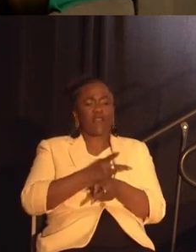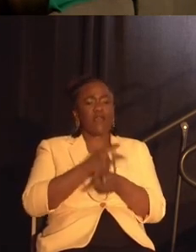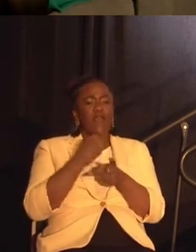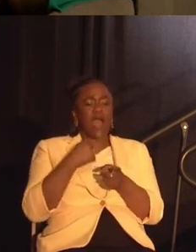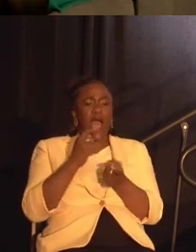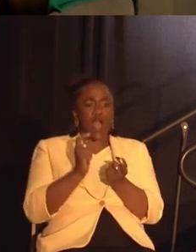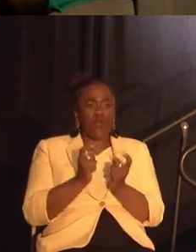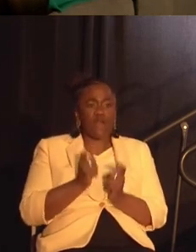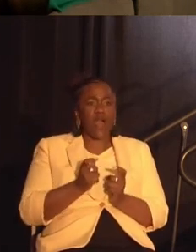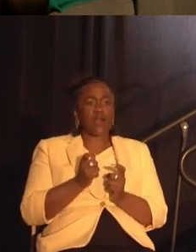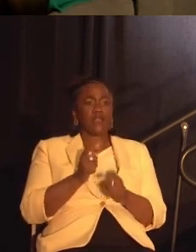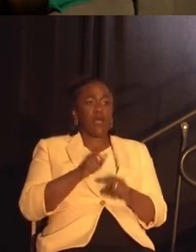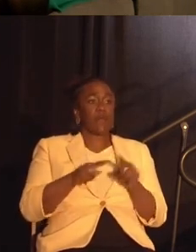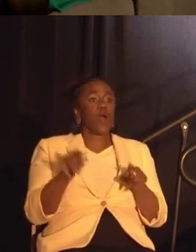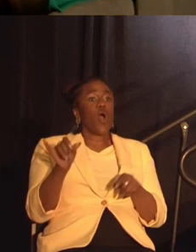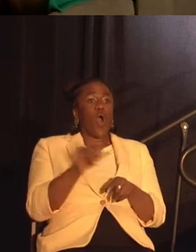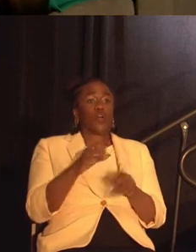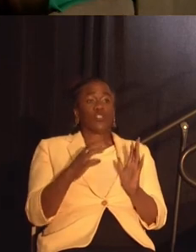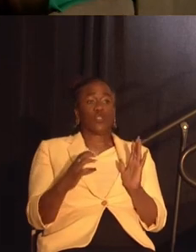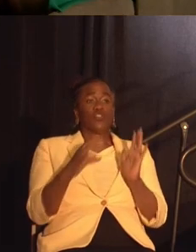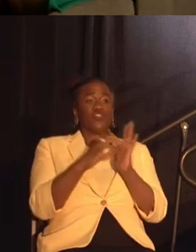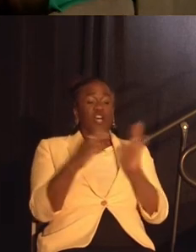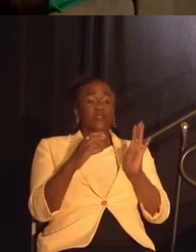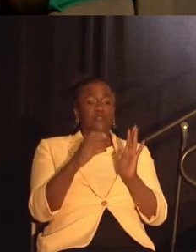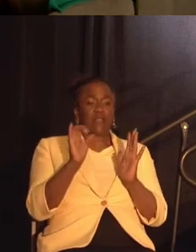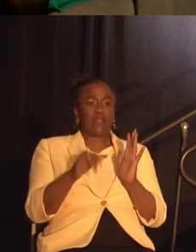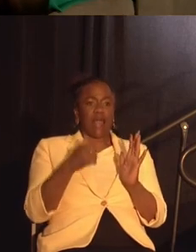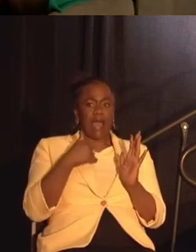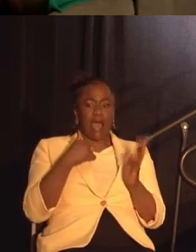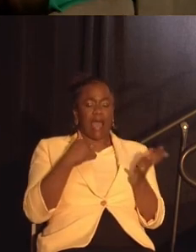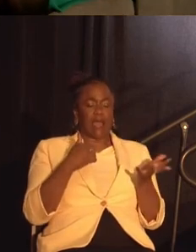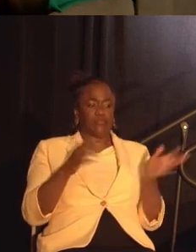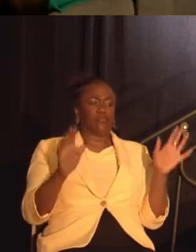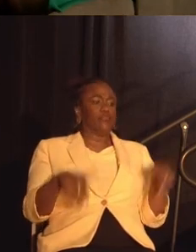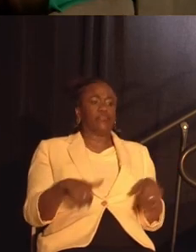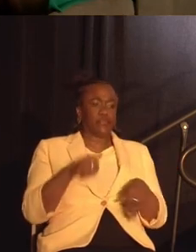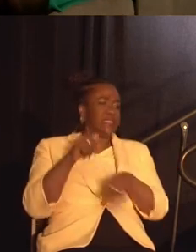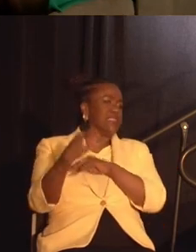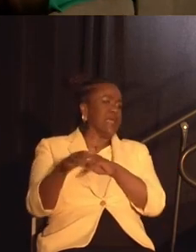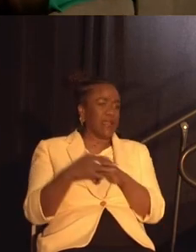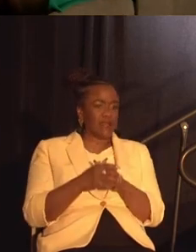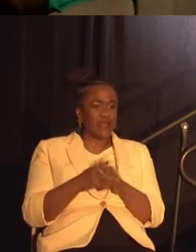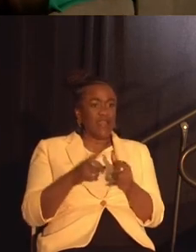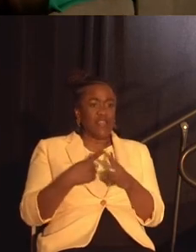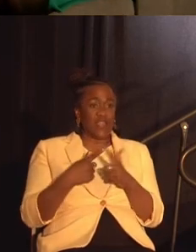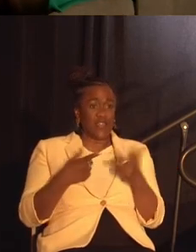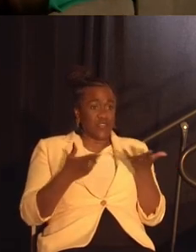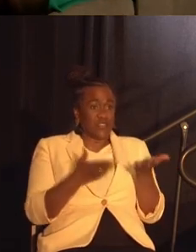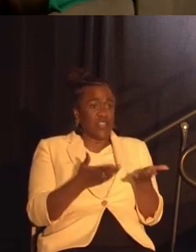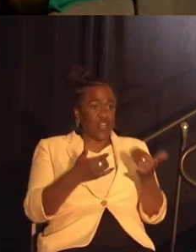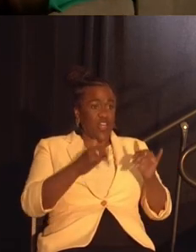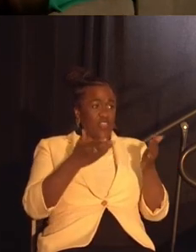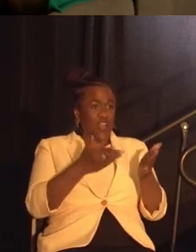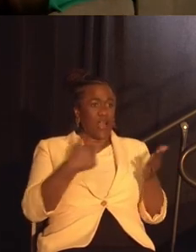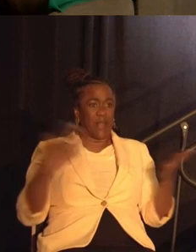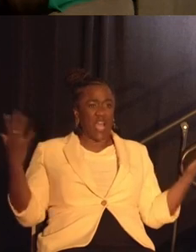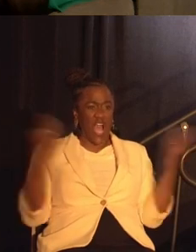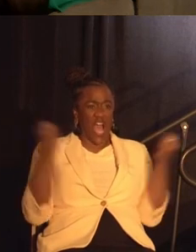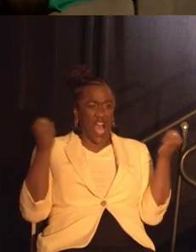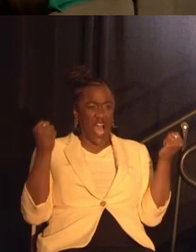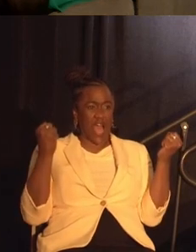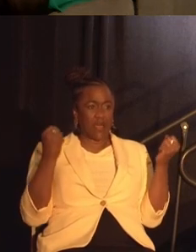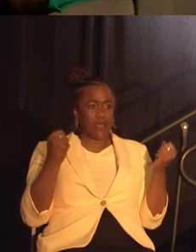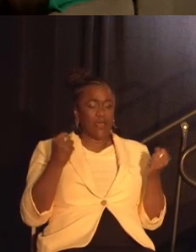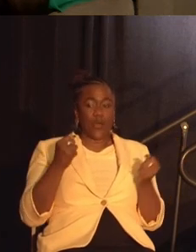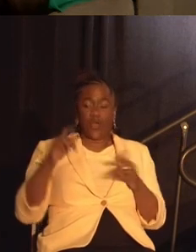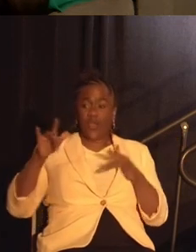revise constantly. Also, there's big chunks that I, like I said, do at 4 a.m. and just send, and then they end up in there sometimes, and I'm like, Well, I get to